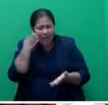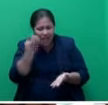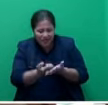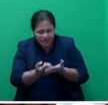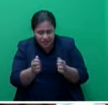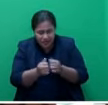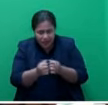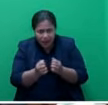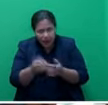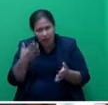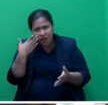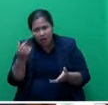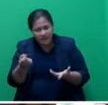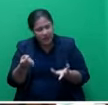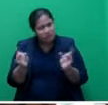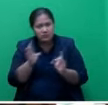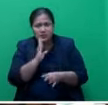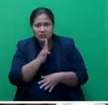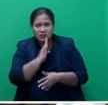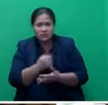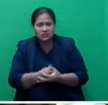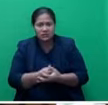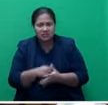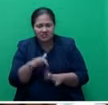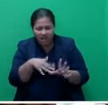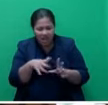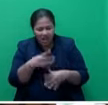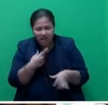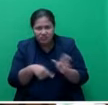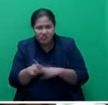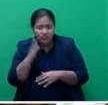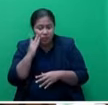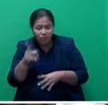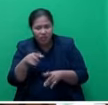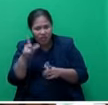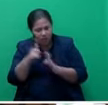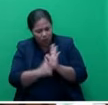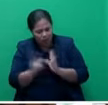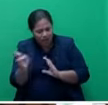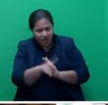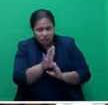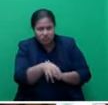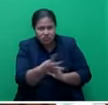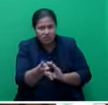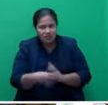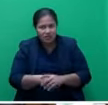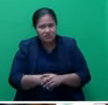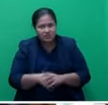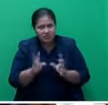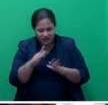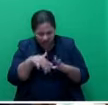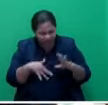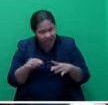In the exhibits room, has gone missing. Files don't get appeared before particular lawyers, or files disappear. These are real issues